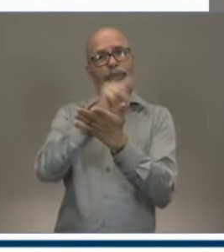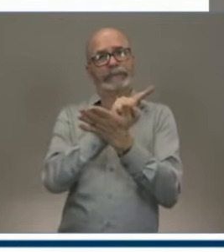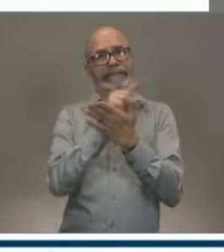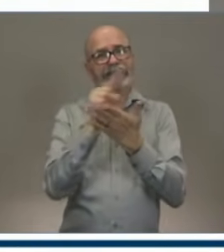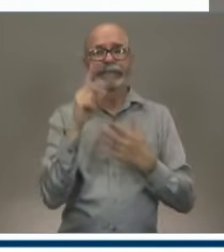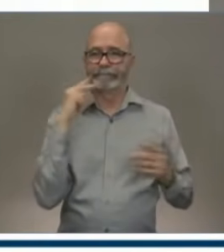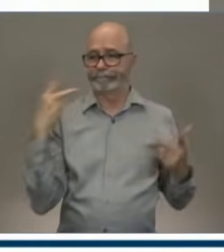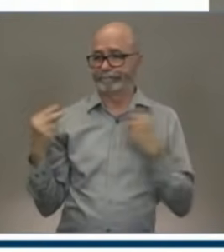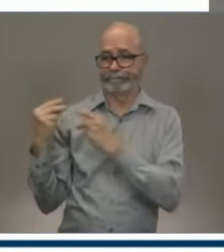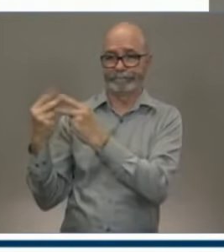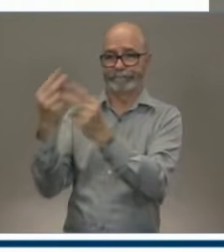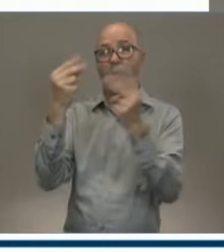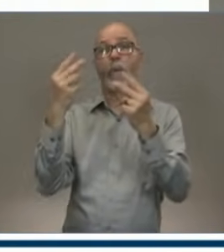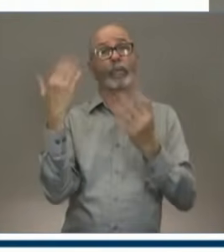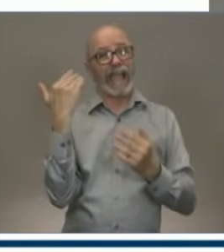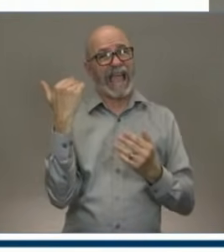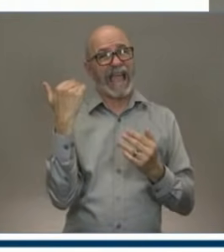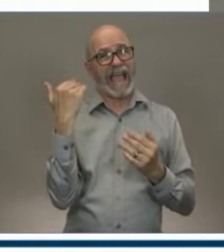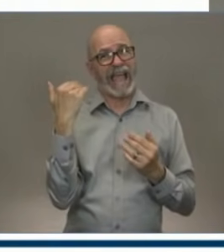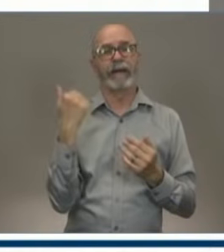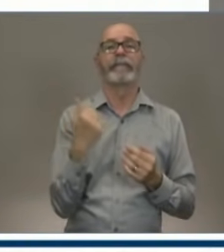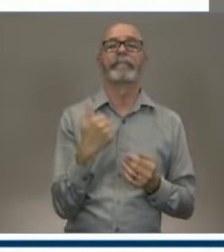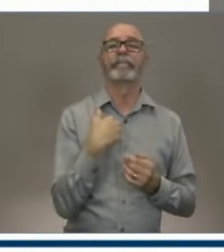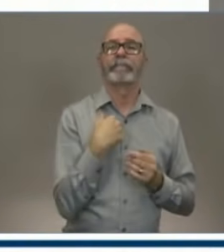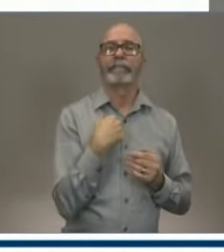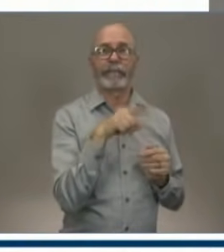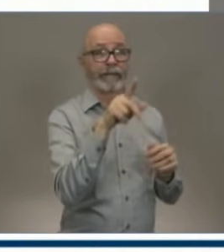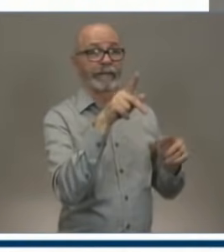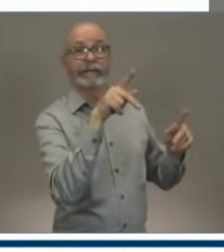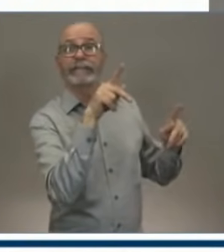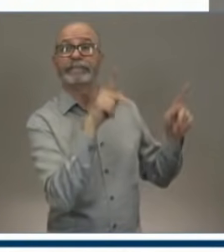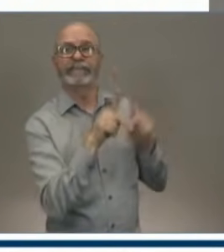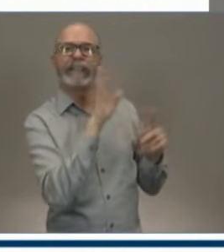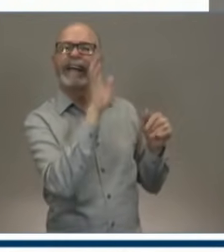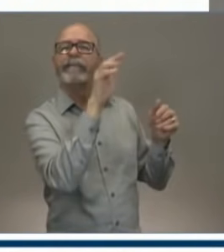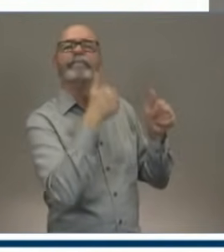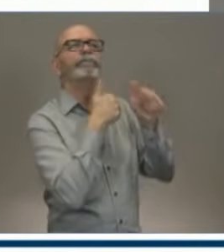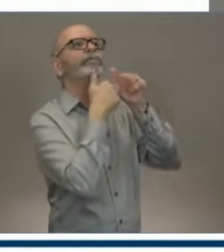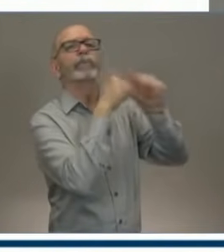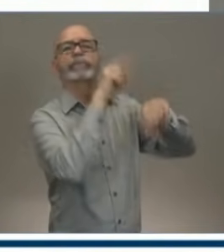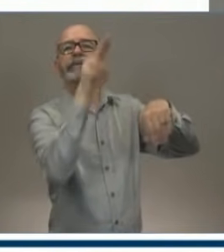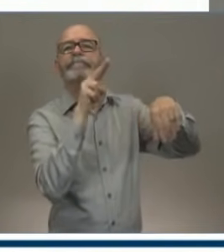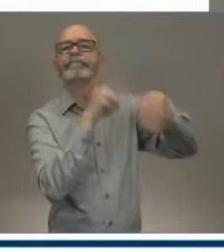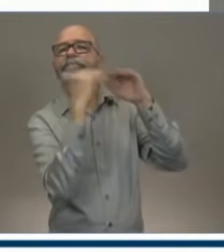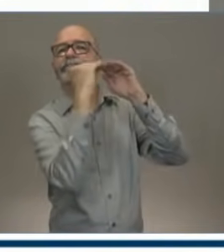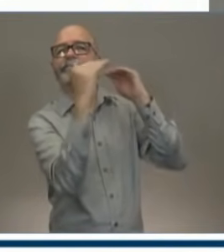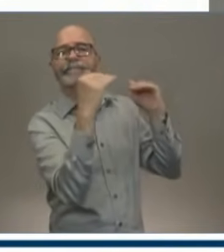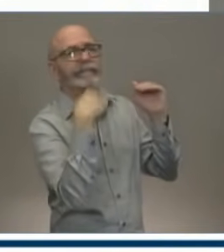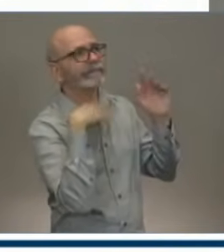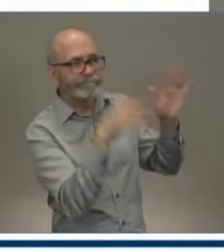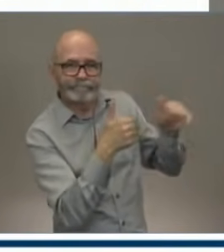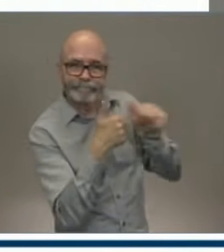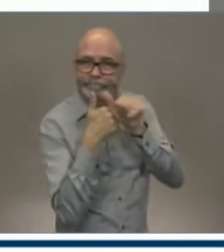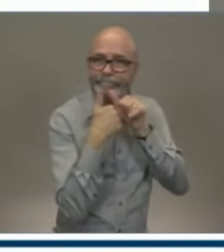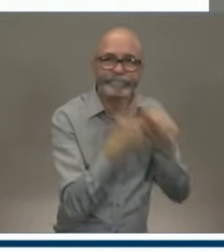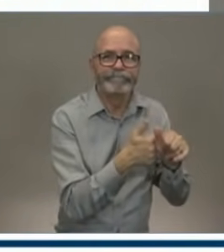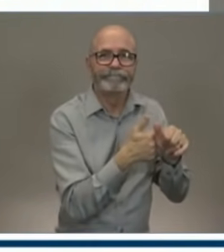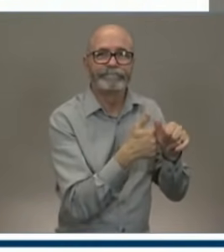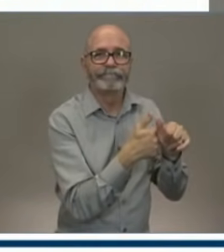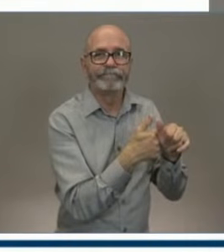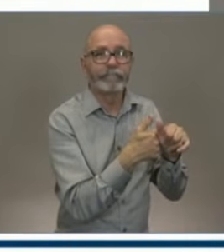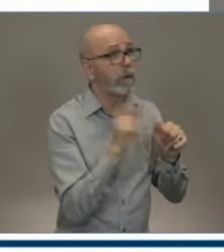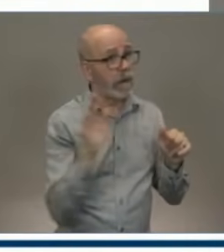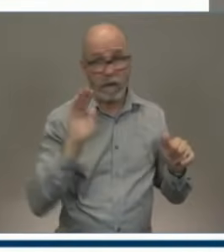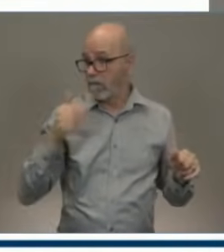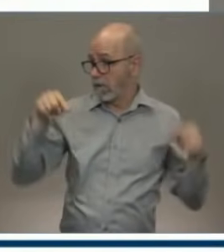initial numbers, once a week up to the national level as well. But clearly, we need to do that more frequently, and we're working